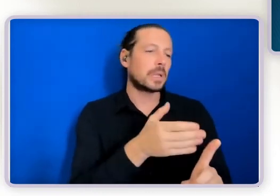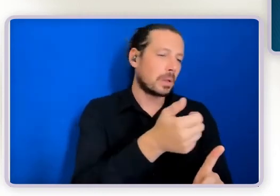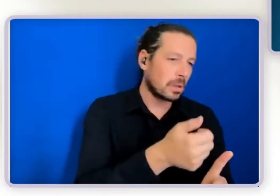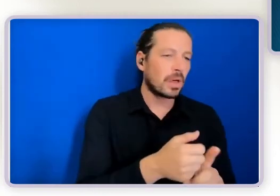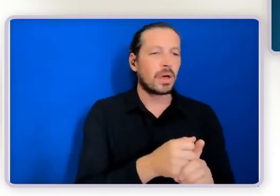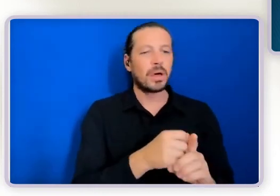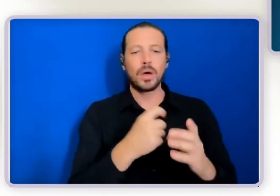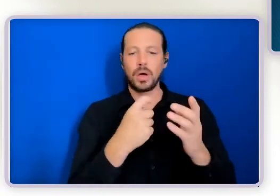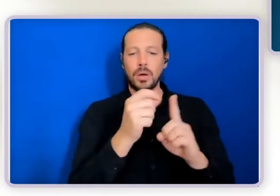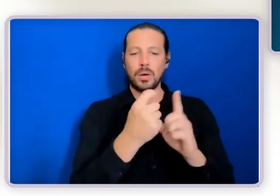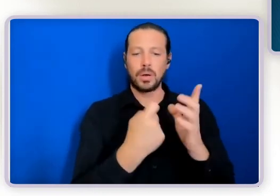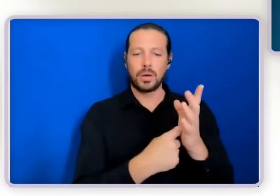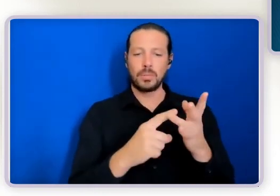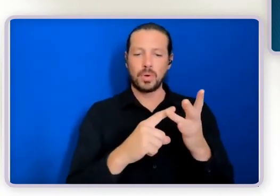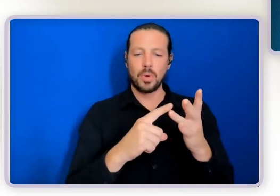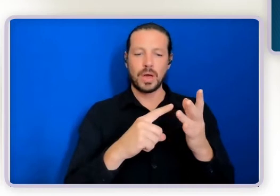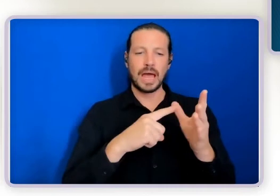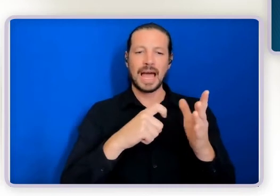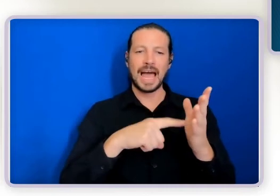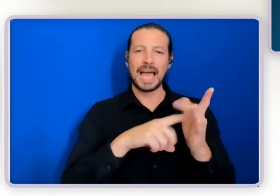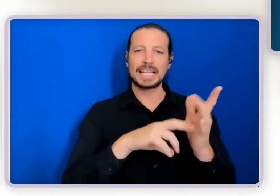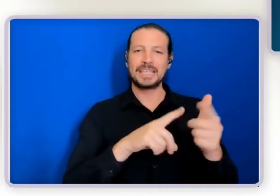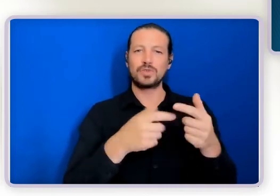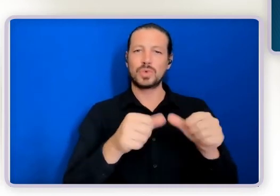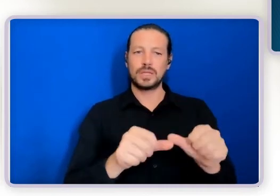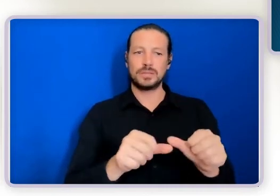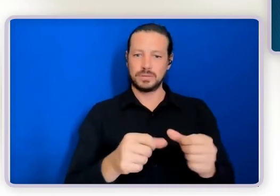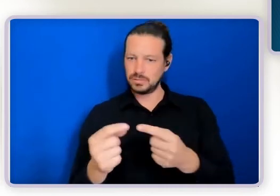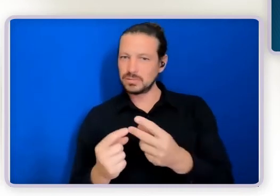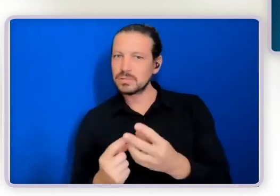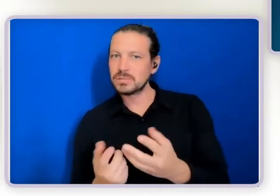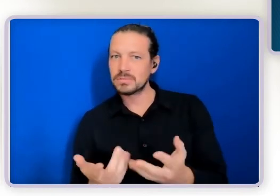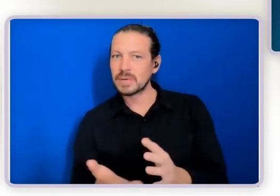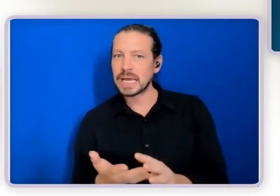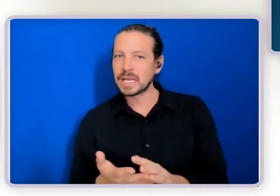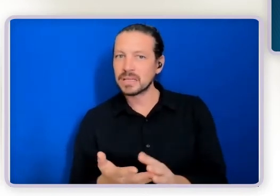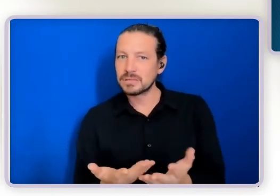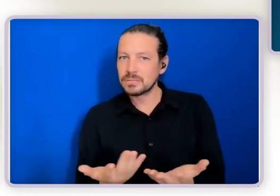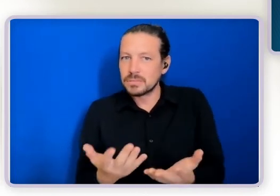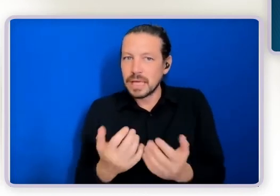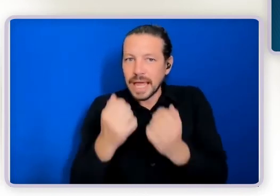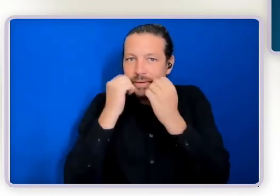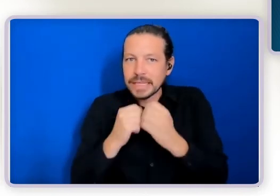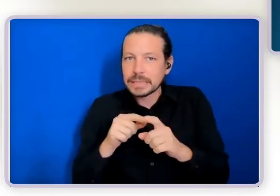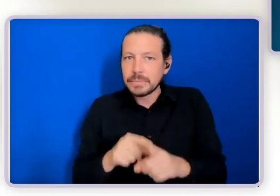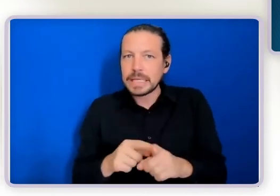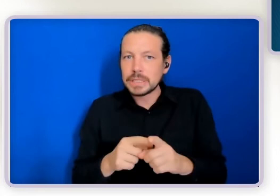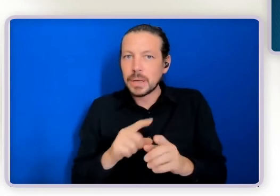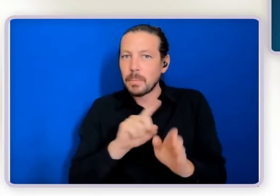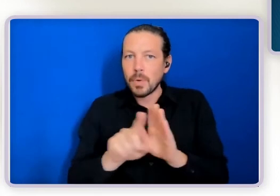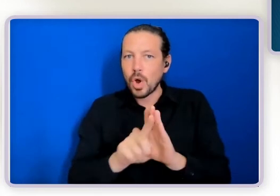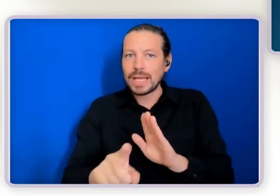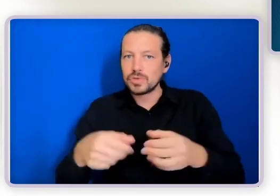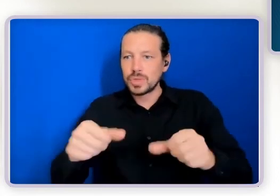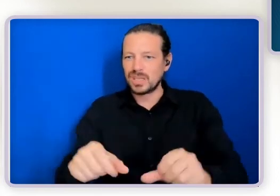strategies. What are those proactive strategies, those evidence-based proactive strategies, which must have